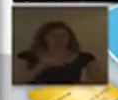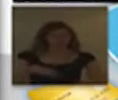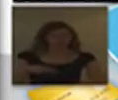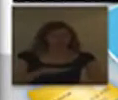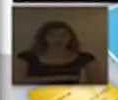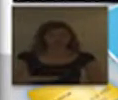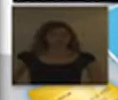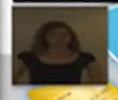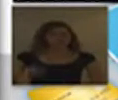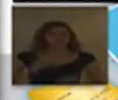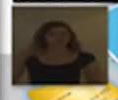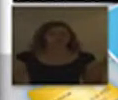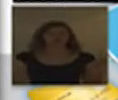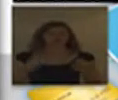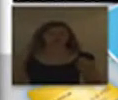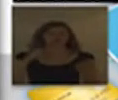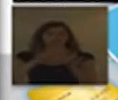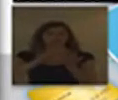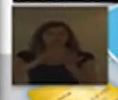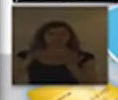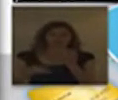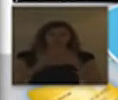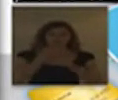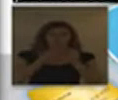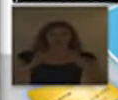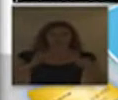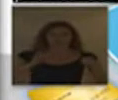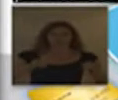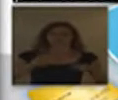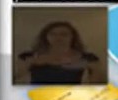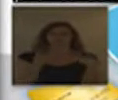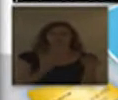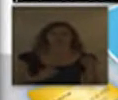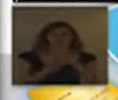a very early stage and need to use it as soon as possible to help them develop